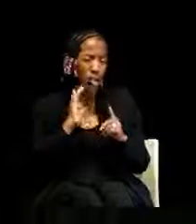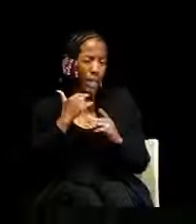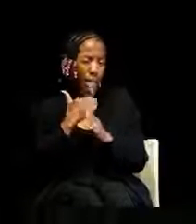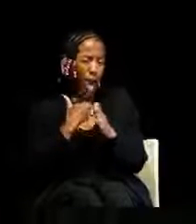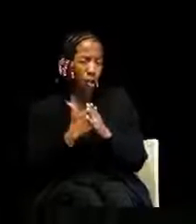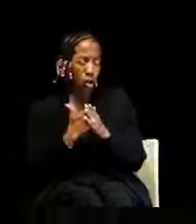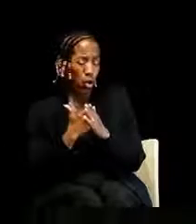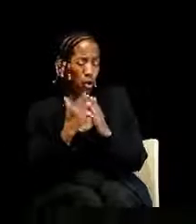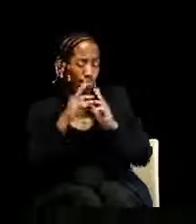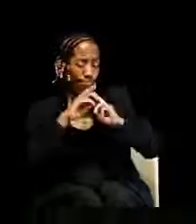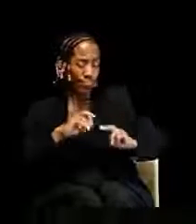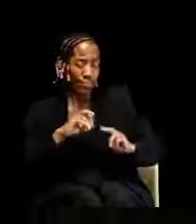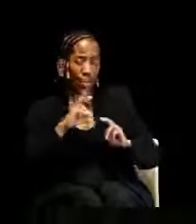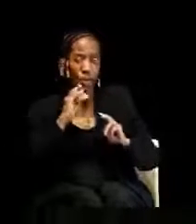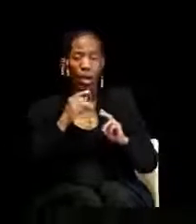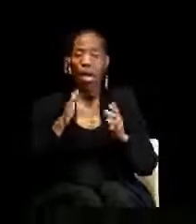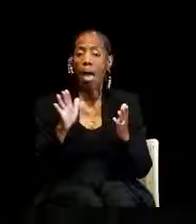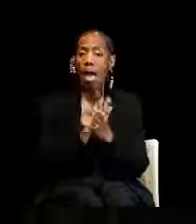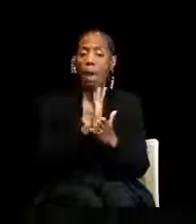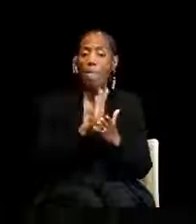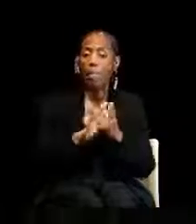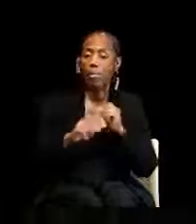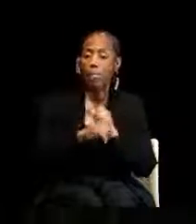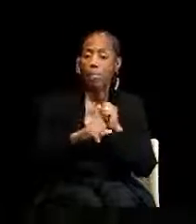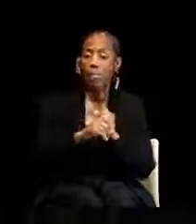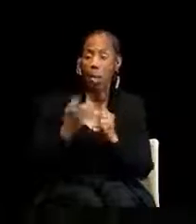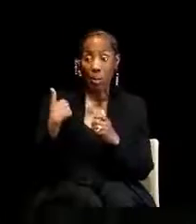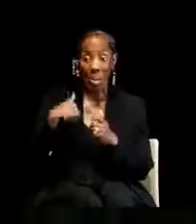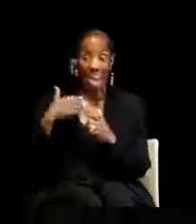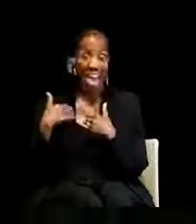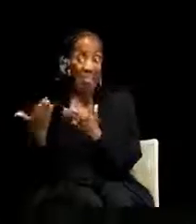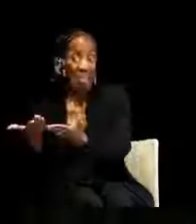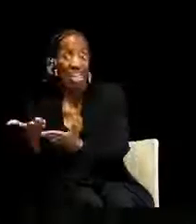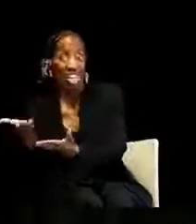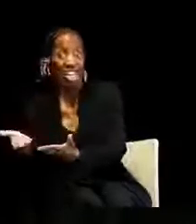have flyers and so forth here.